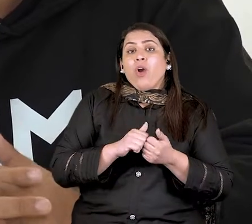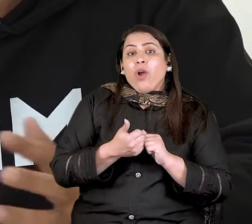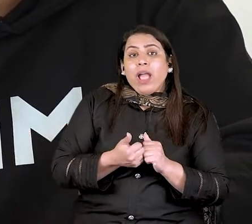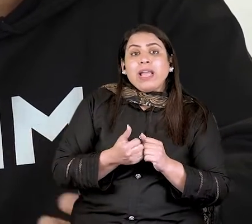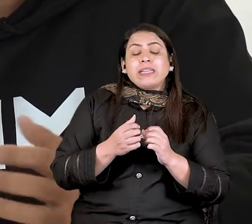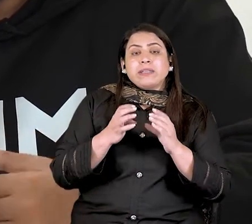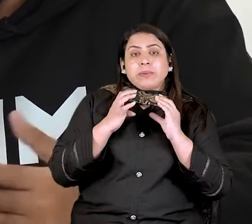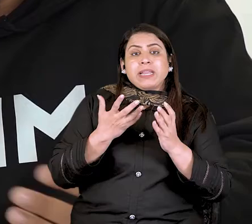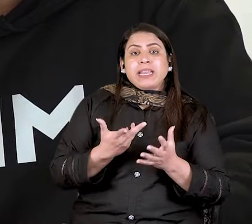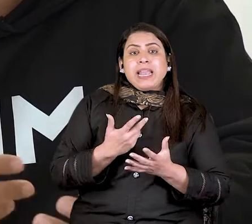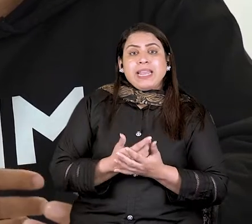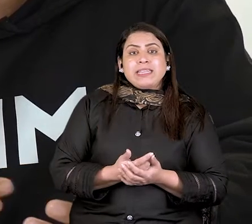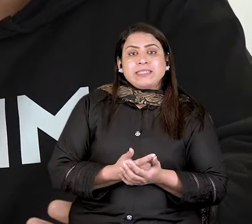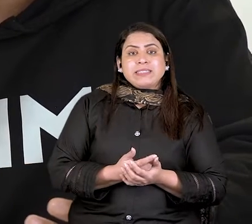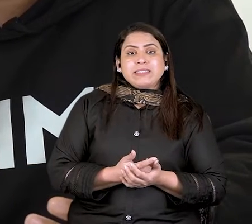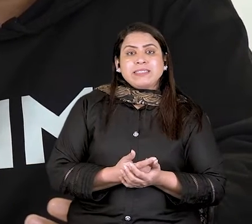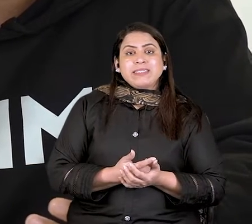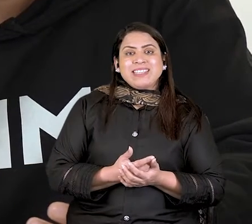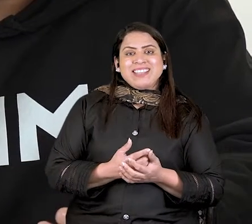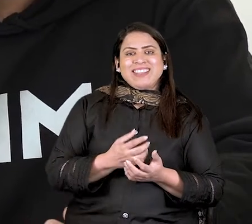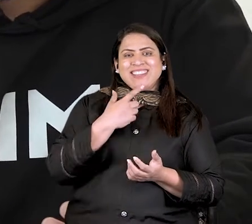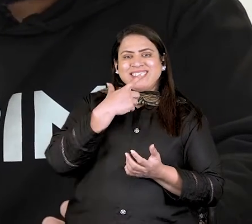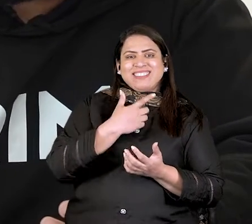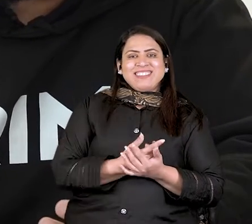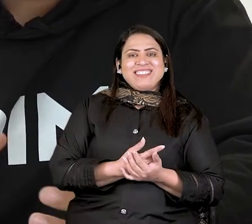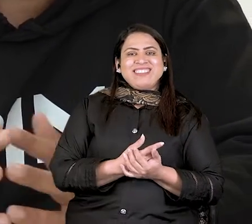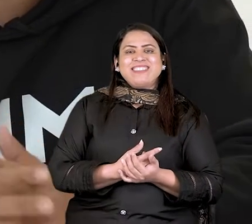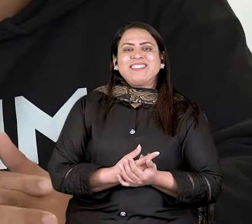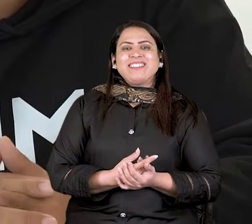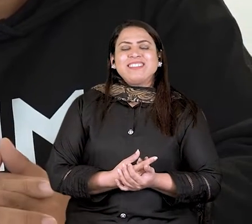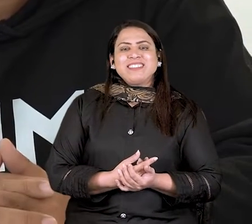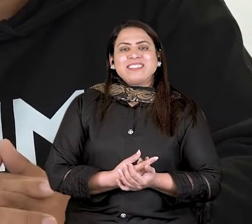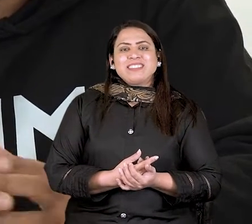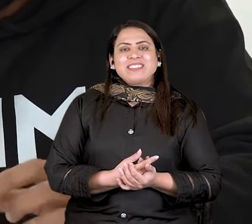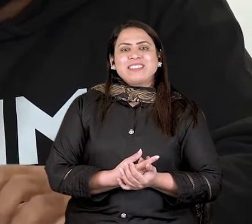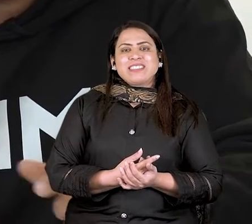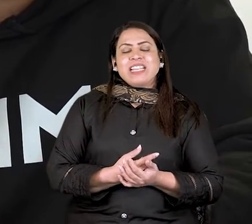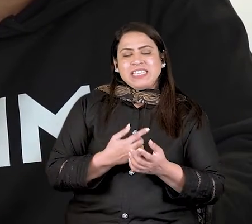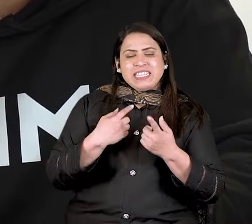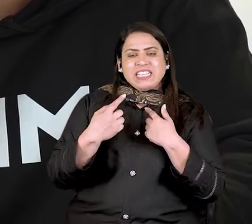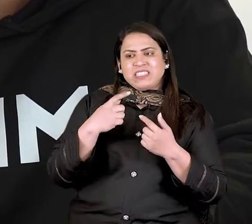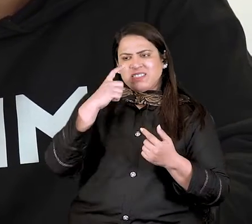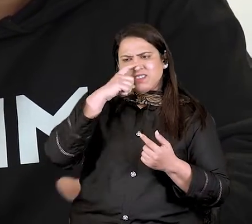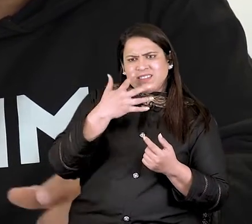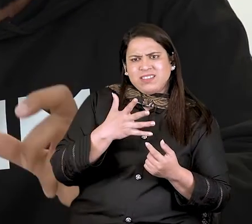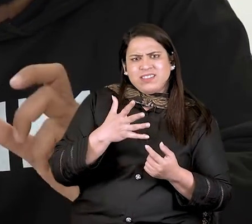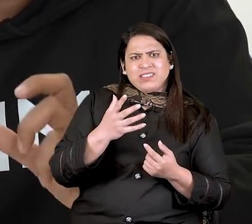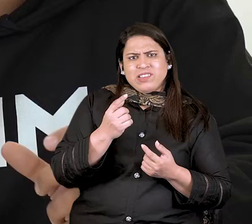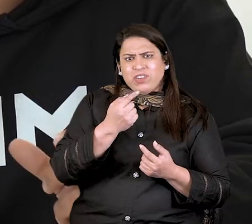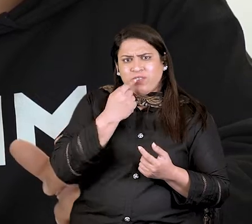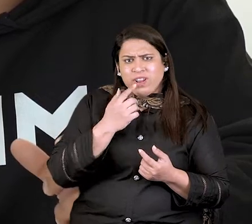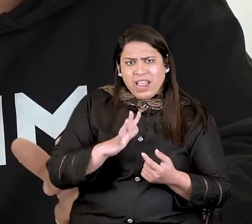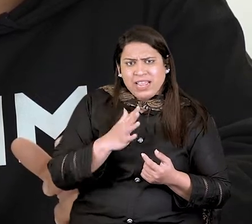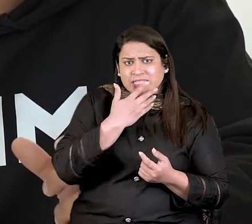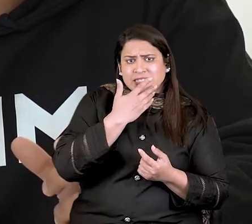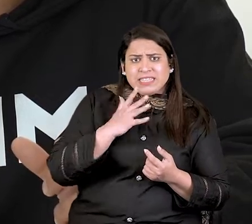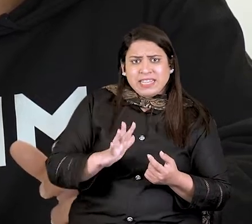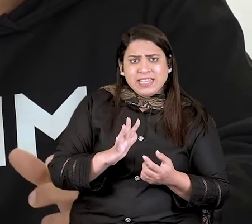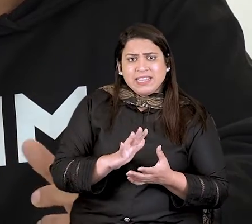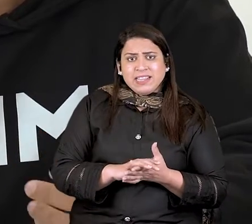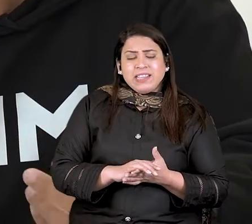burger, and then if you got the fries in the box, onto the foil, open the dip, bite into the